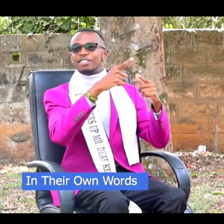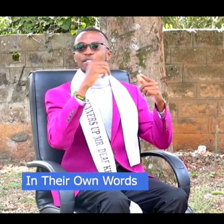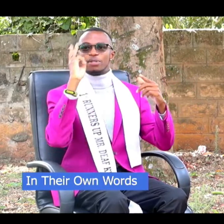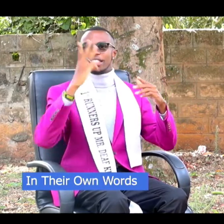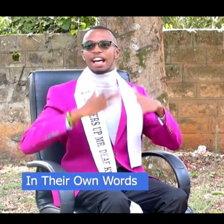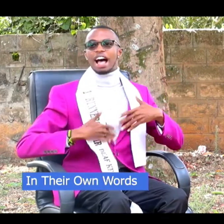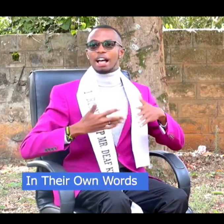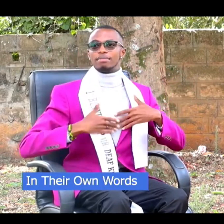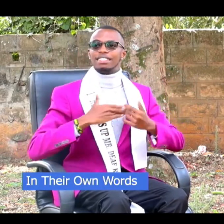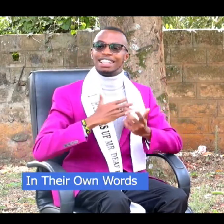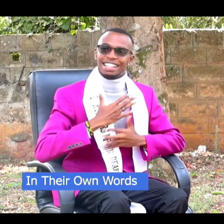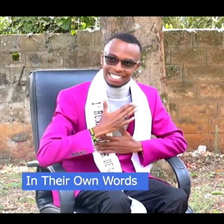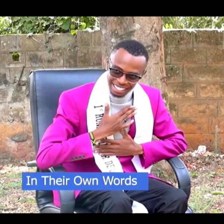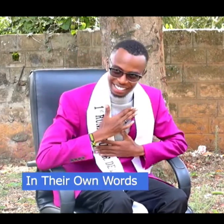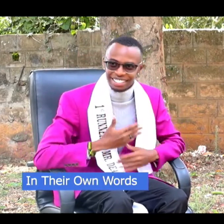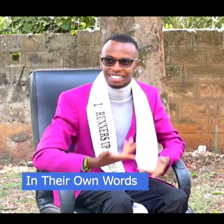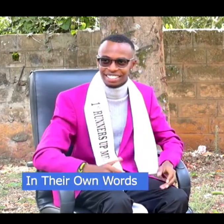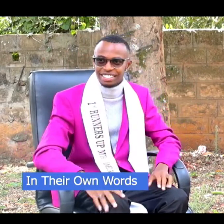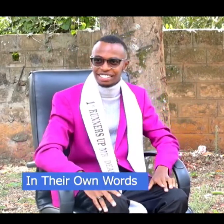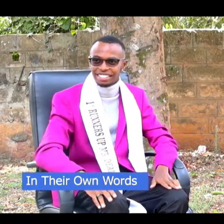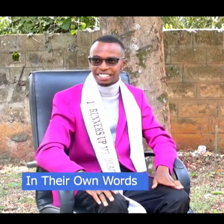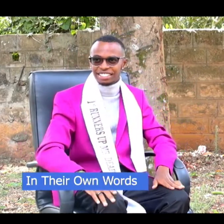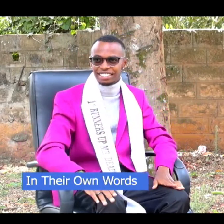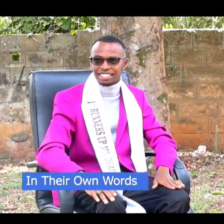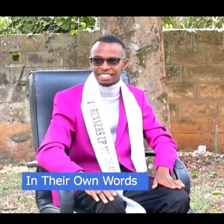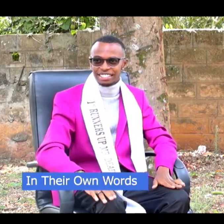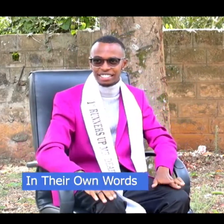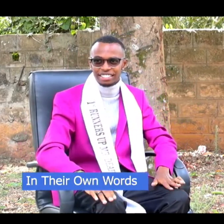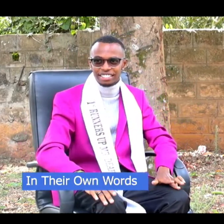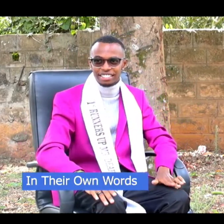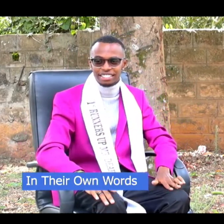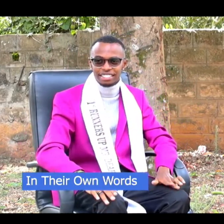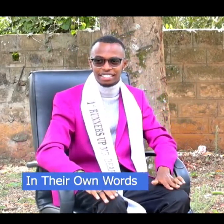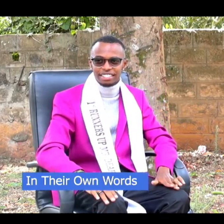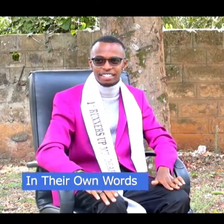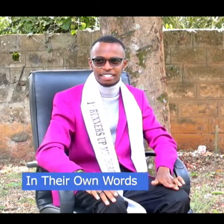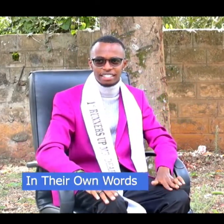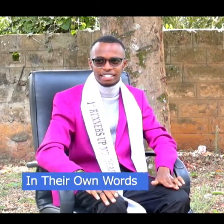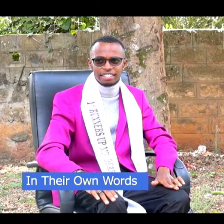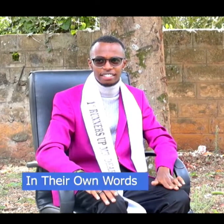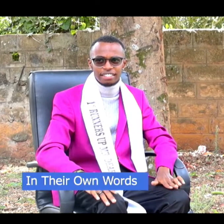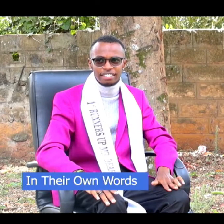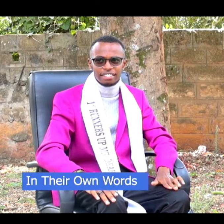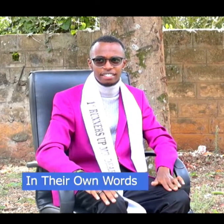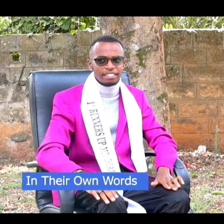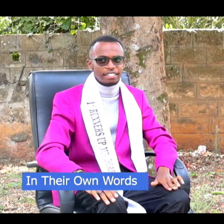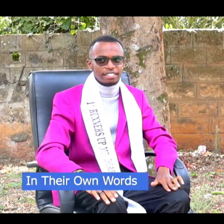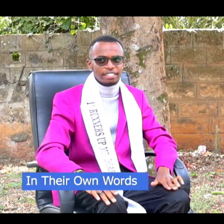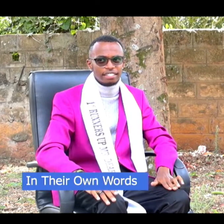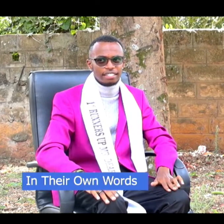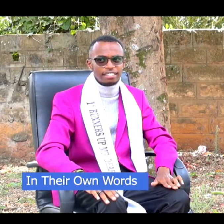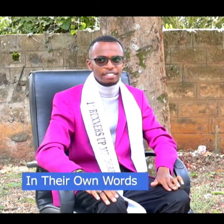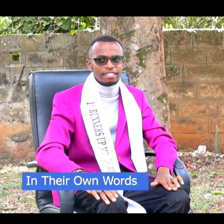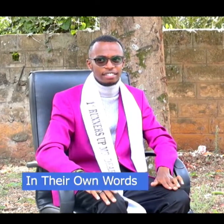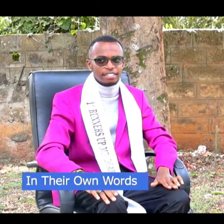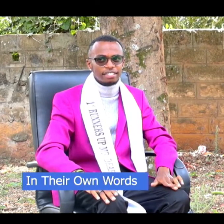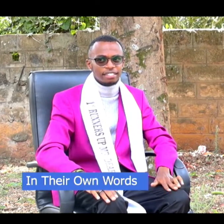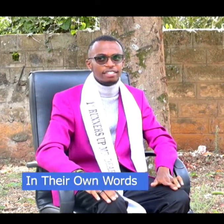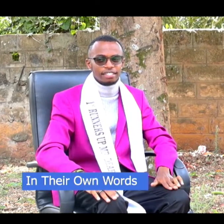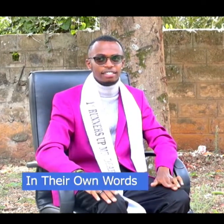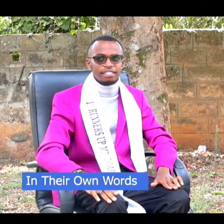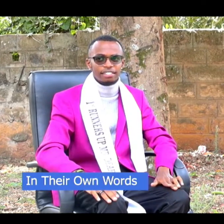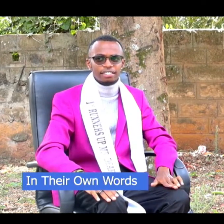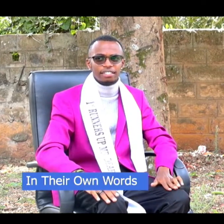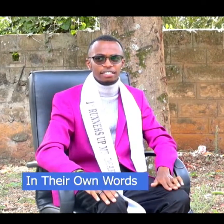children to win. So for a person watching, this is very, very, very key to be motivated. Motivation is the